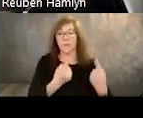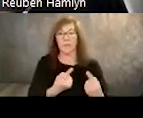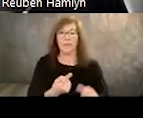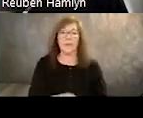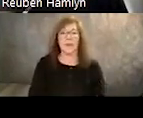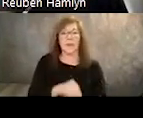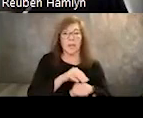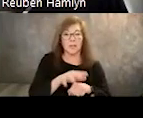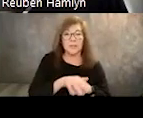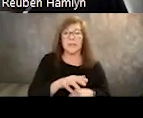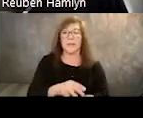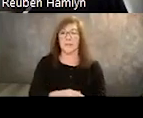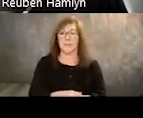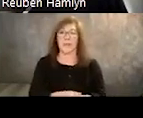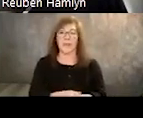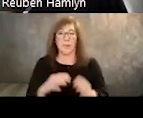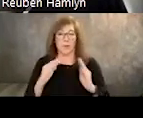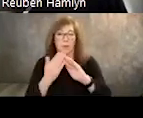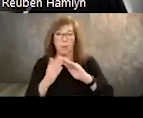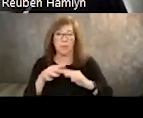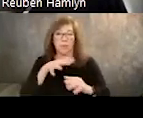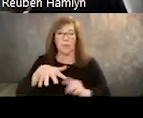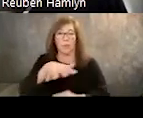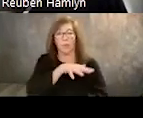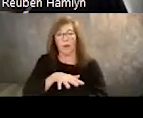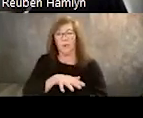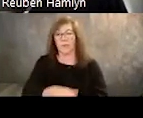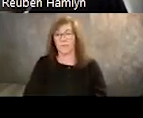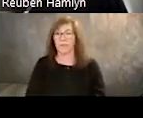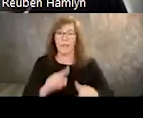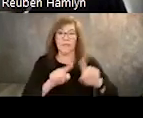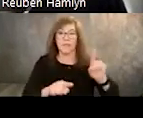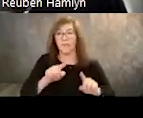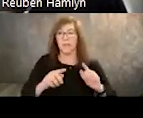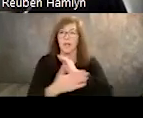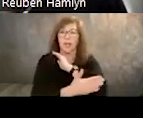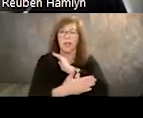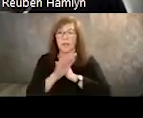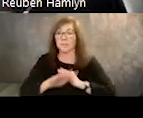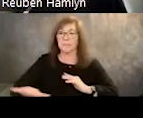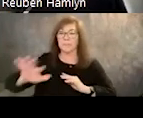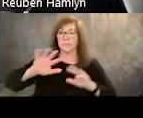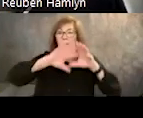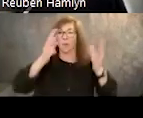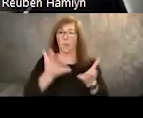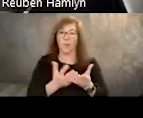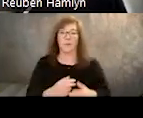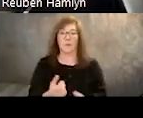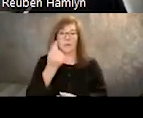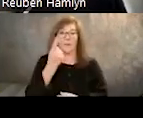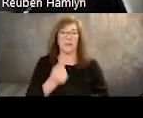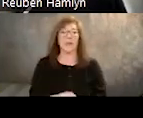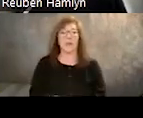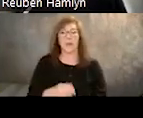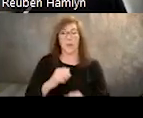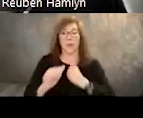consultations and convening communities around different countries across all continents to understand the risk